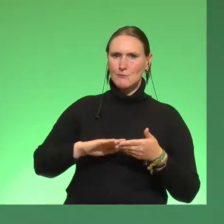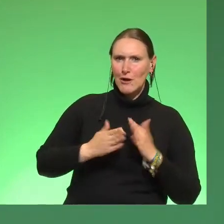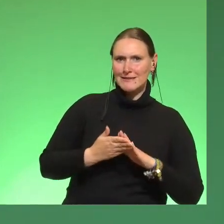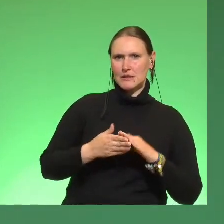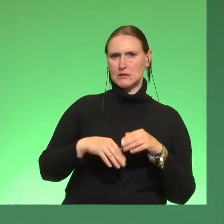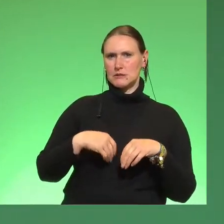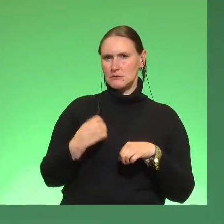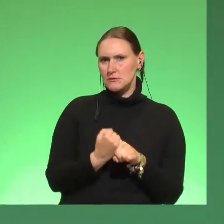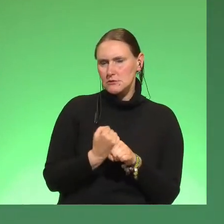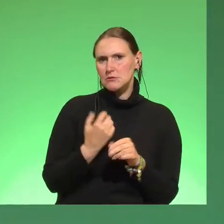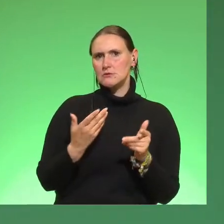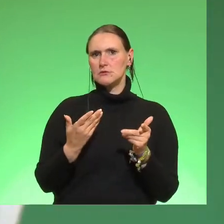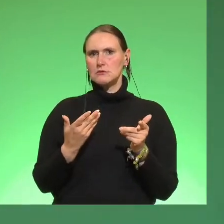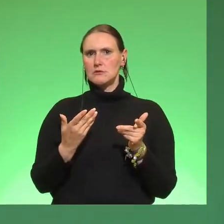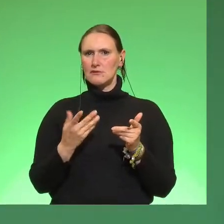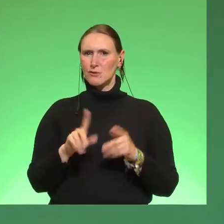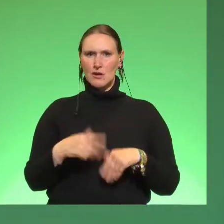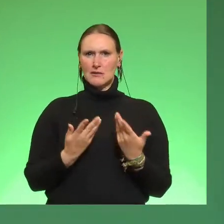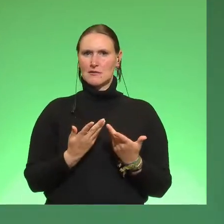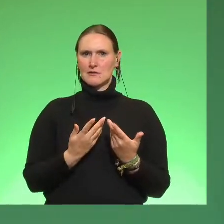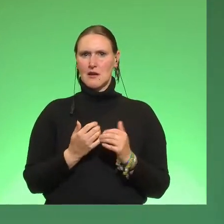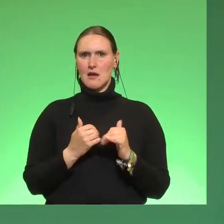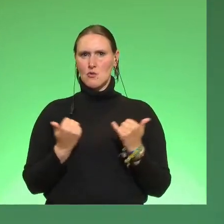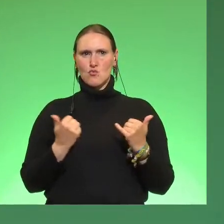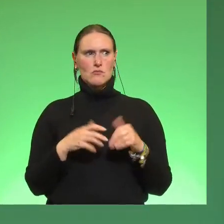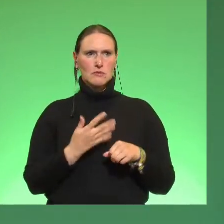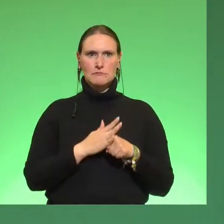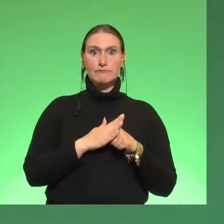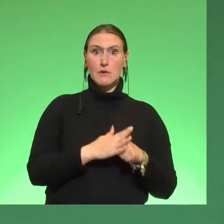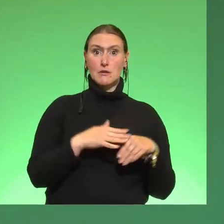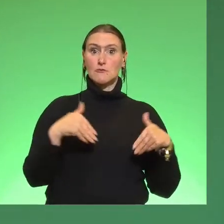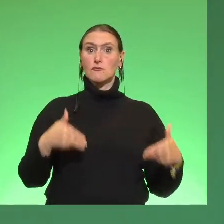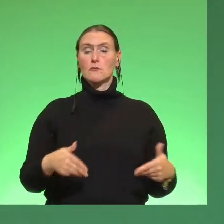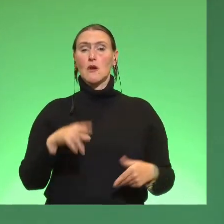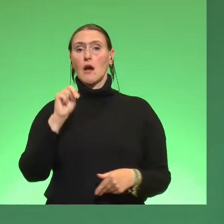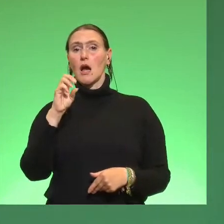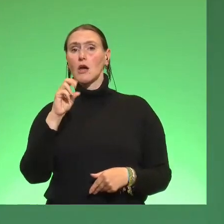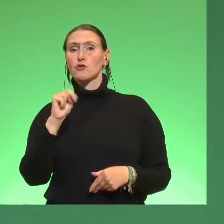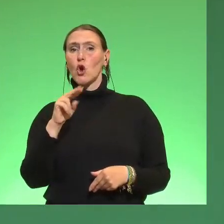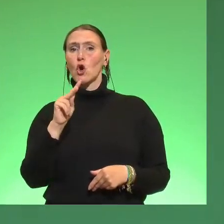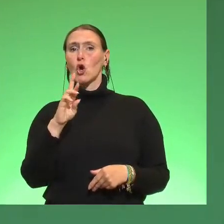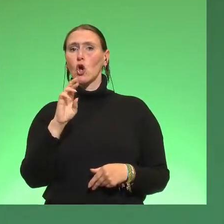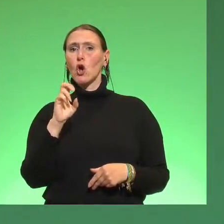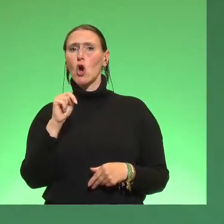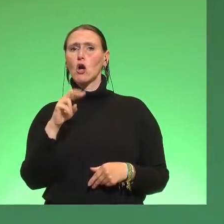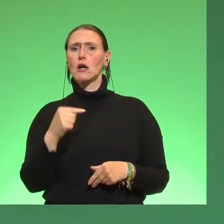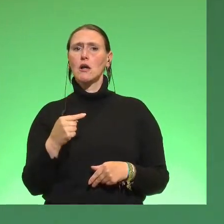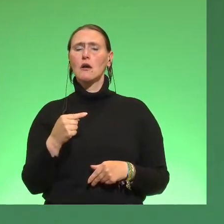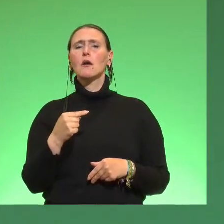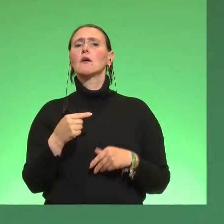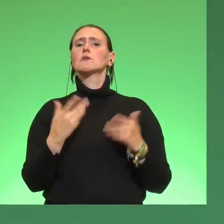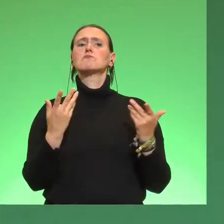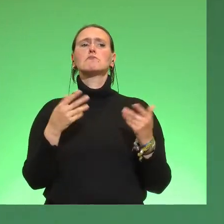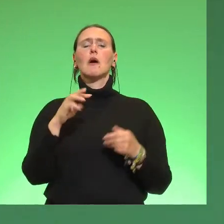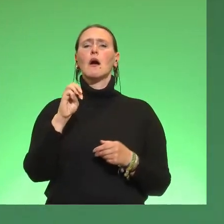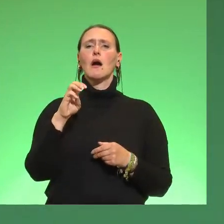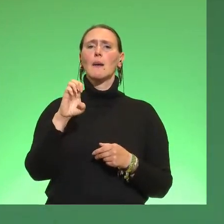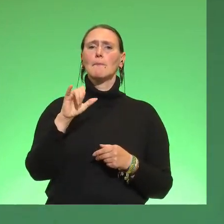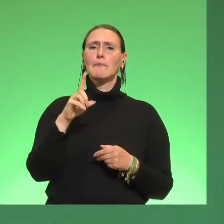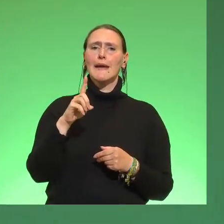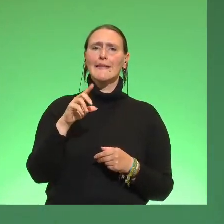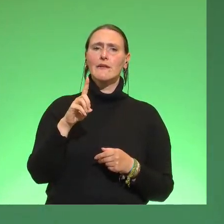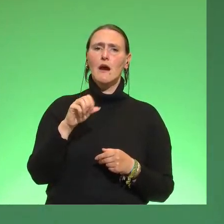not in English. Nongkrong, majelis, meidan, etc. It